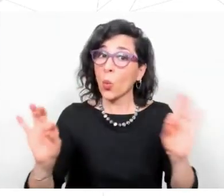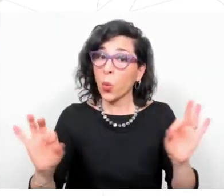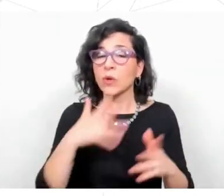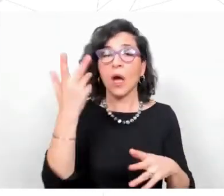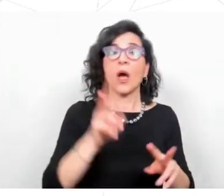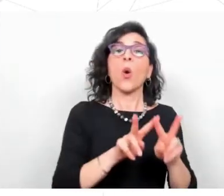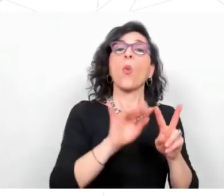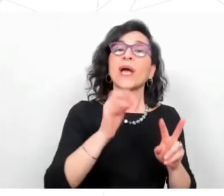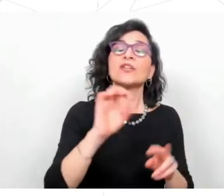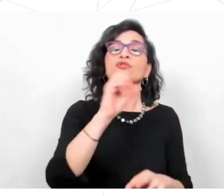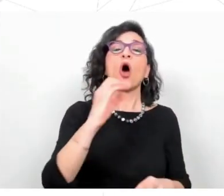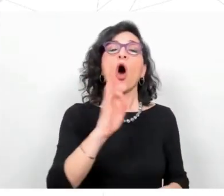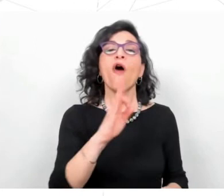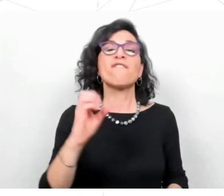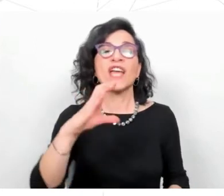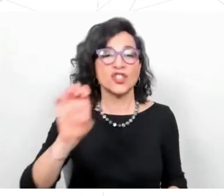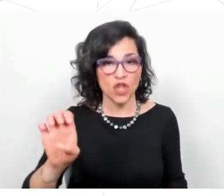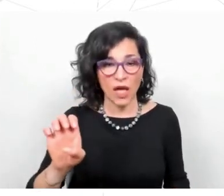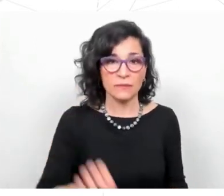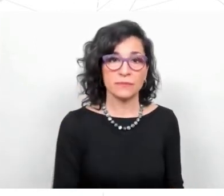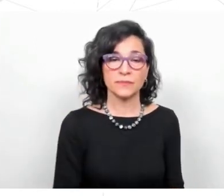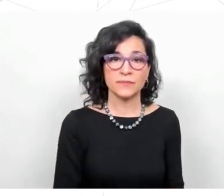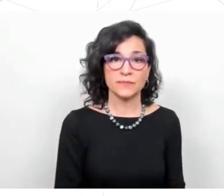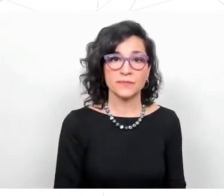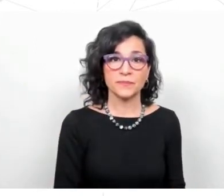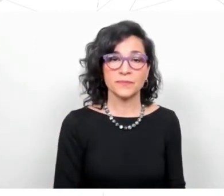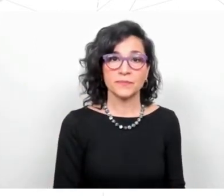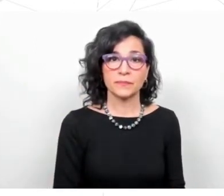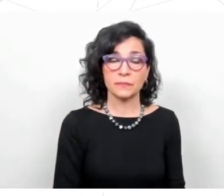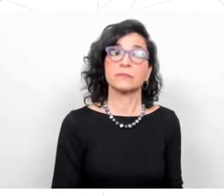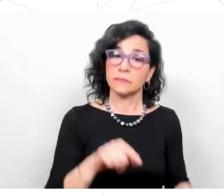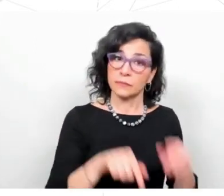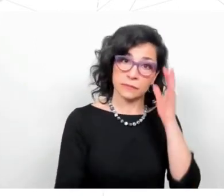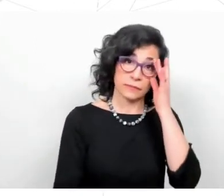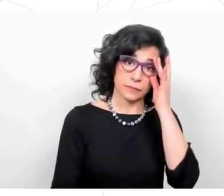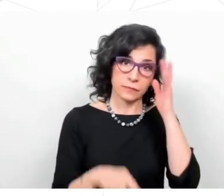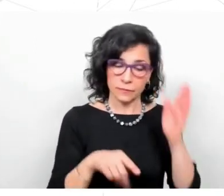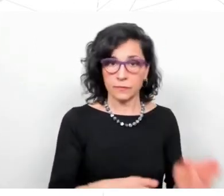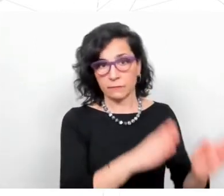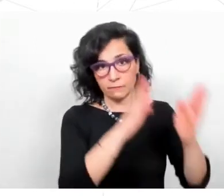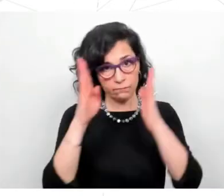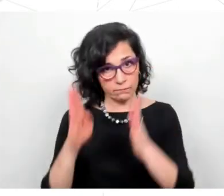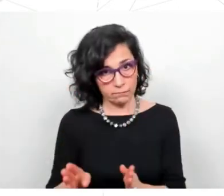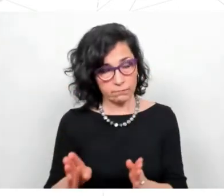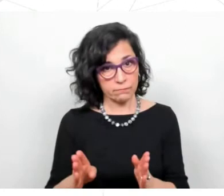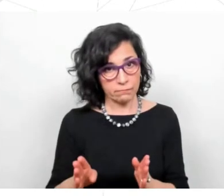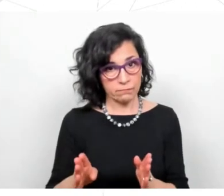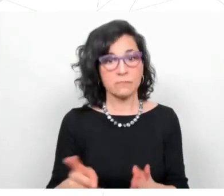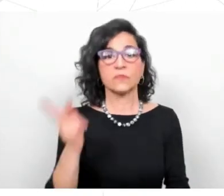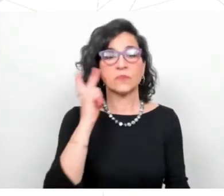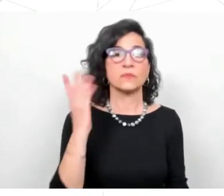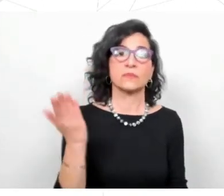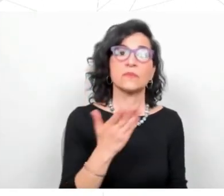very deep accessible features that are built into Windows and Office. Now we want to switch gears just a little bit again and